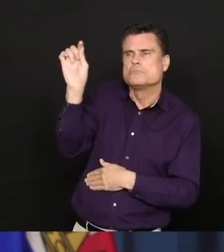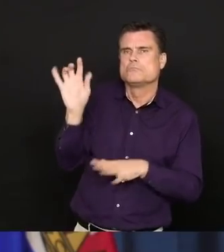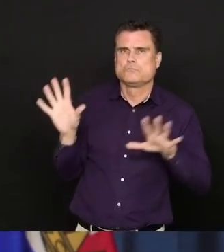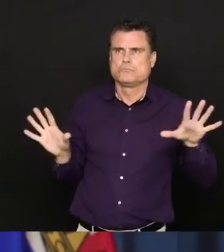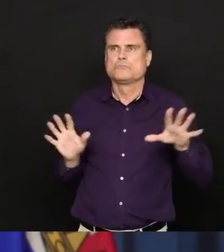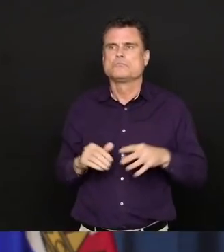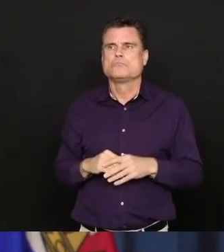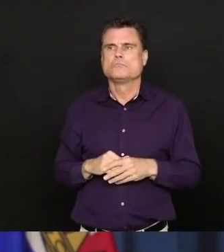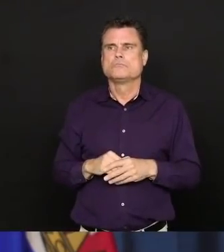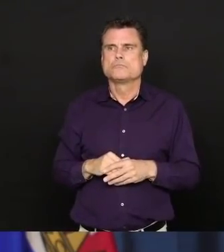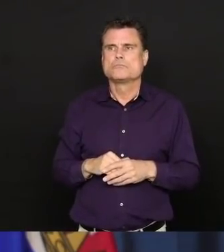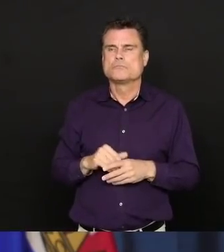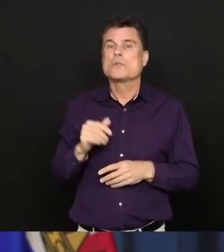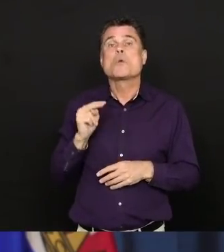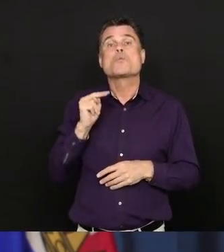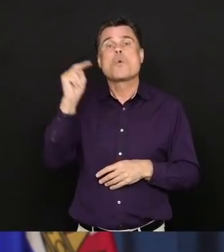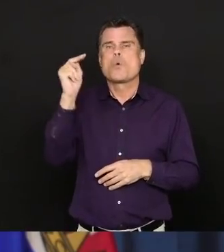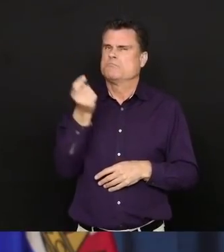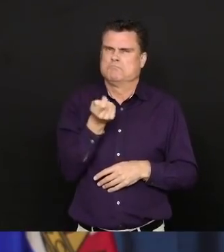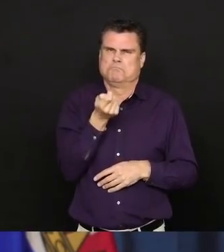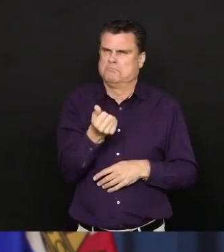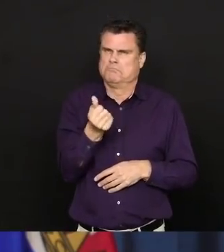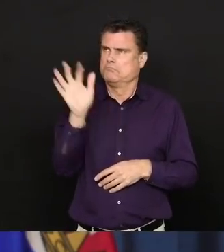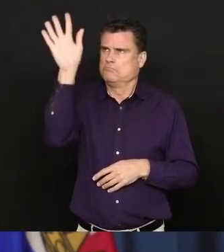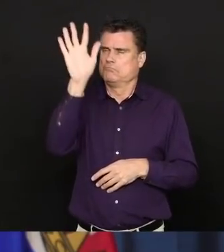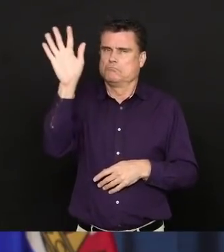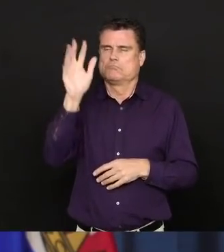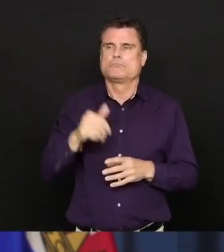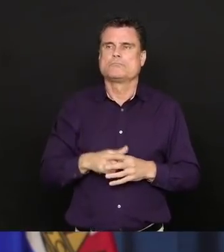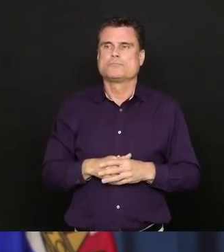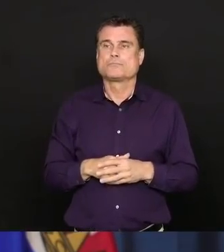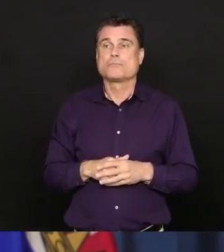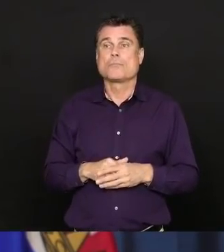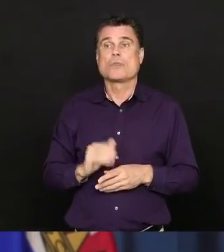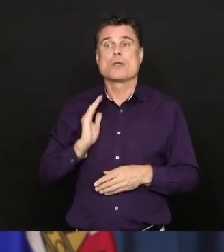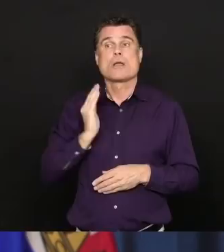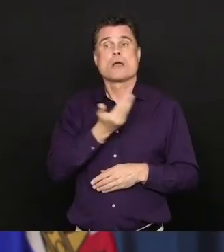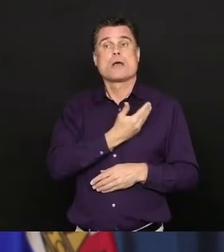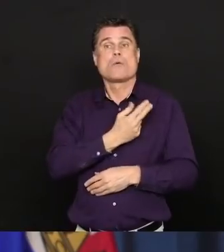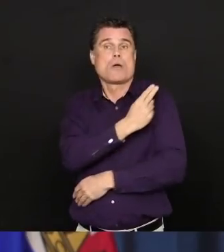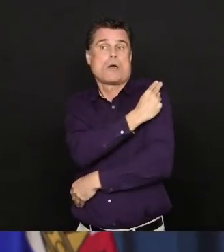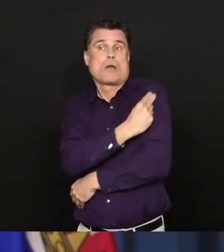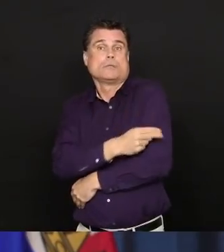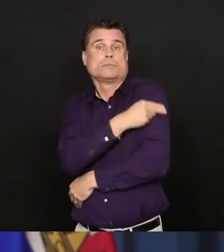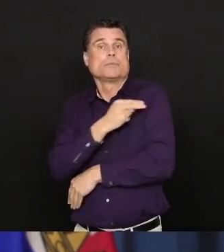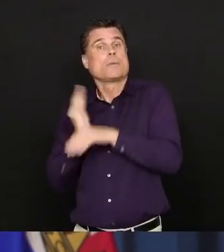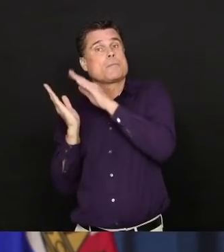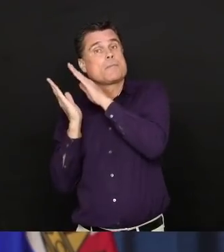10 in Island Health, and 4 in Northern Health. I would note there are